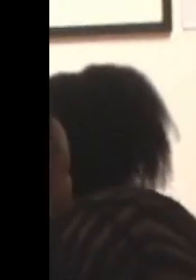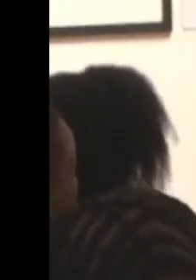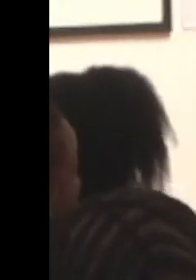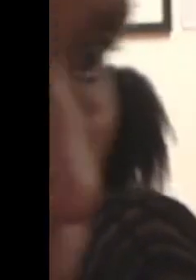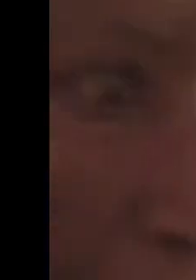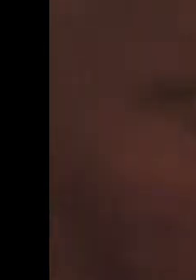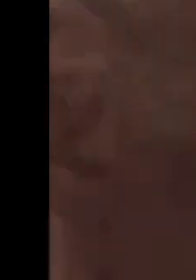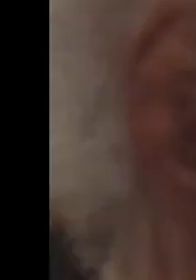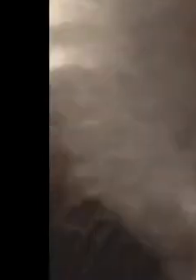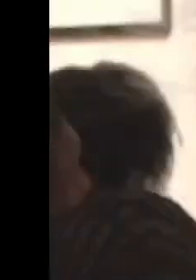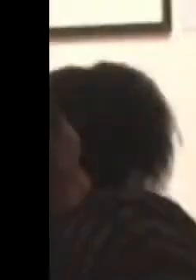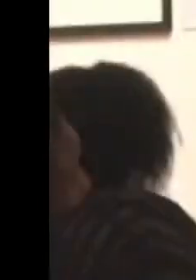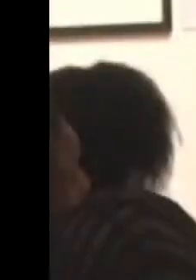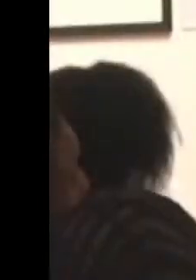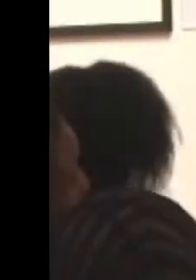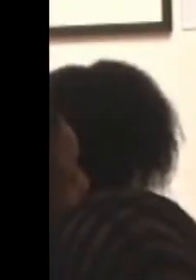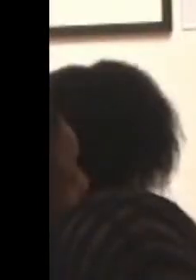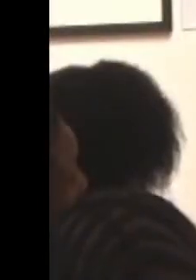please.